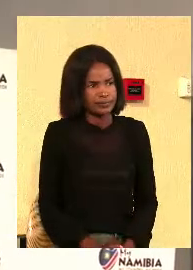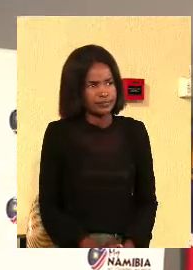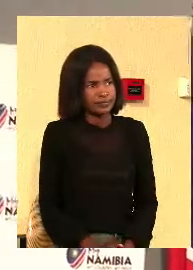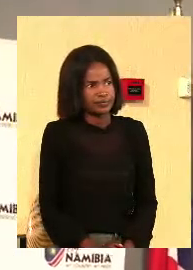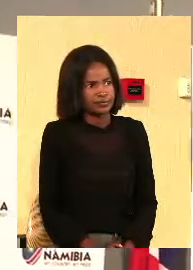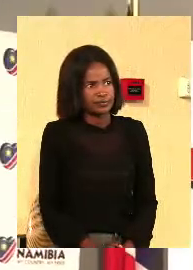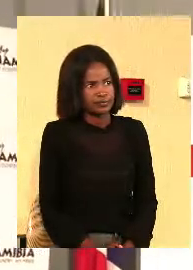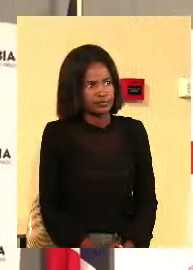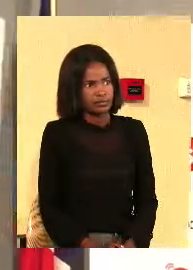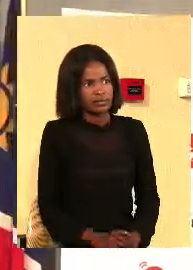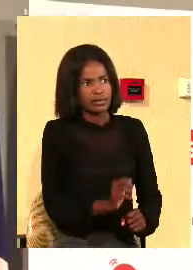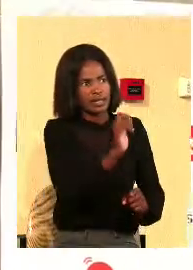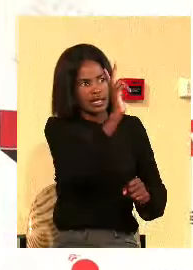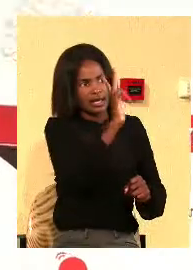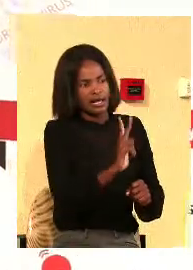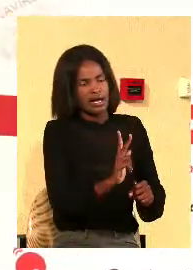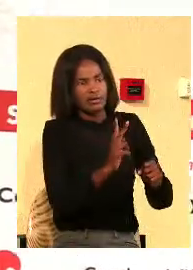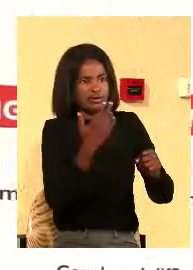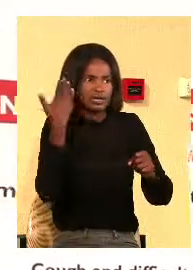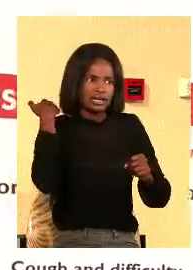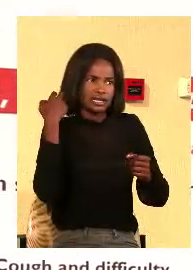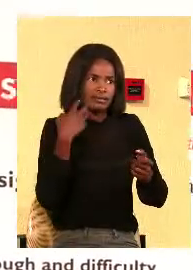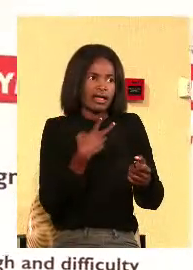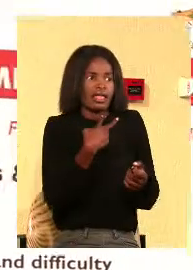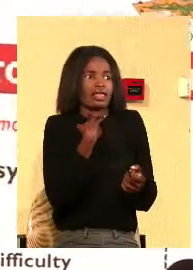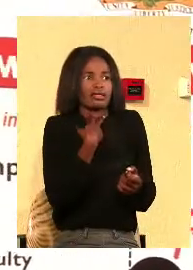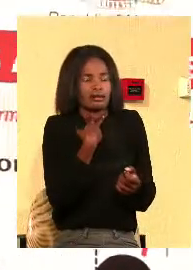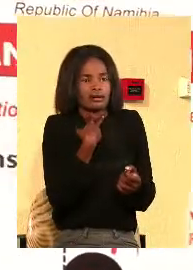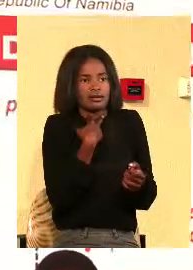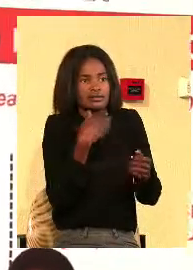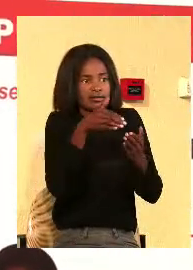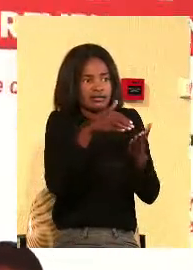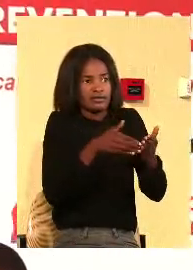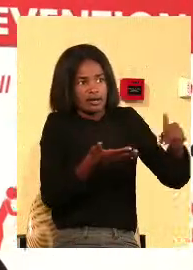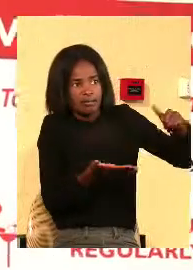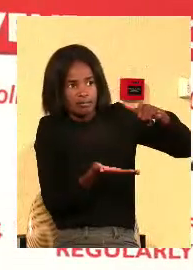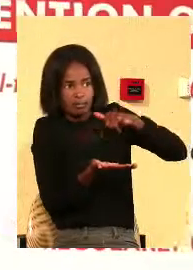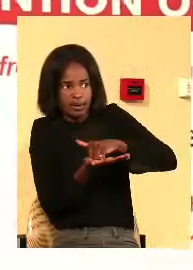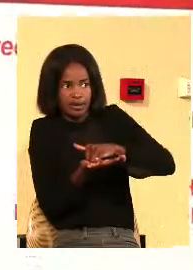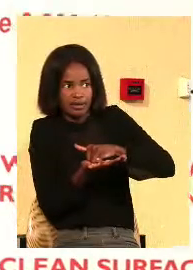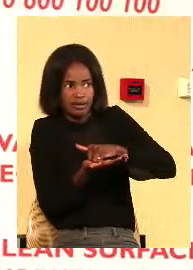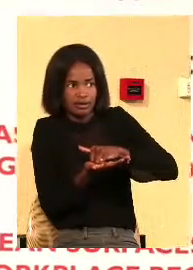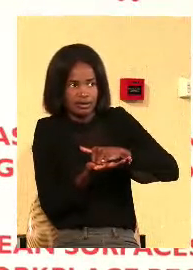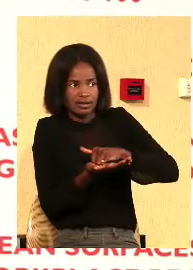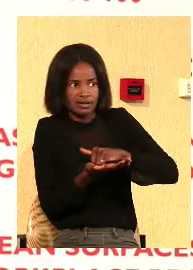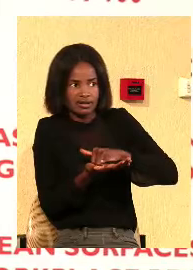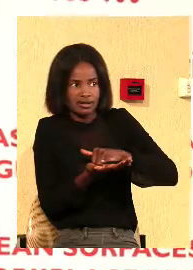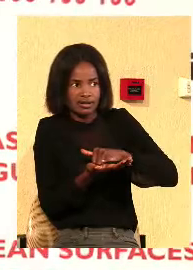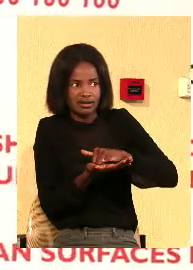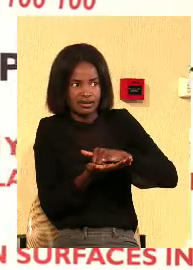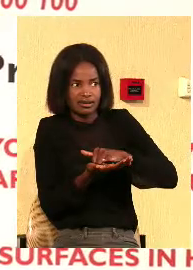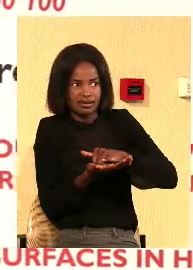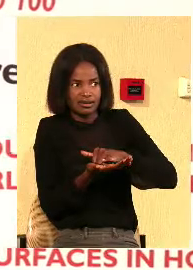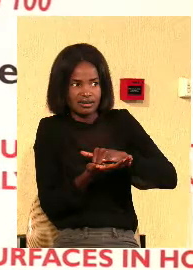On the passengers that were stranded at the airport, I think we didn't really get the picture. That was one of